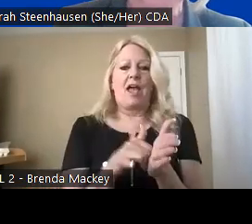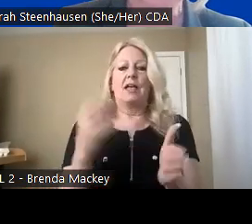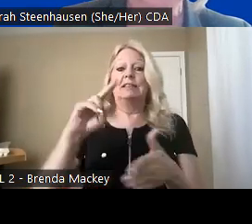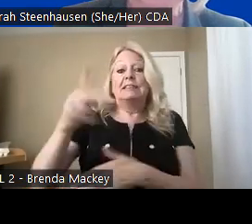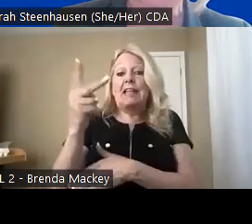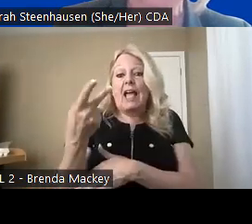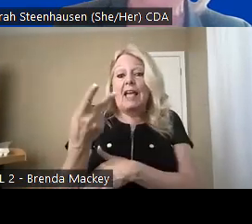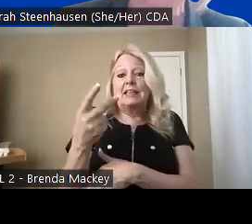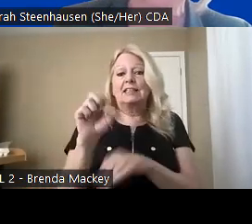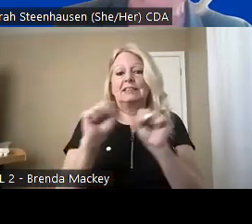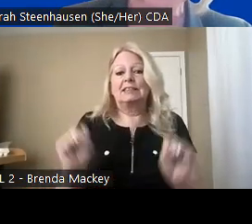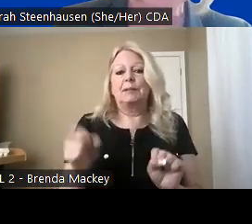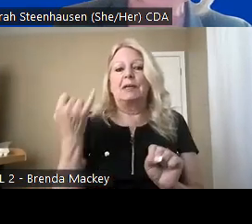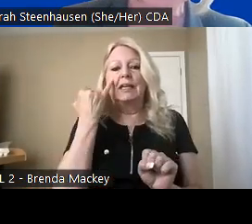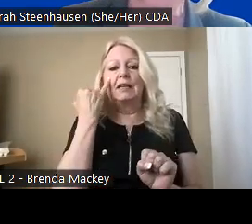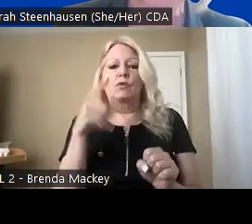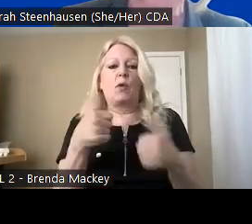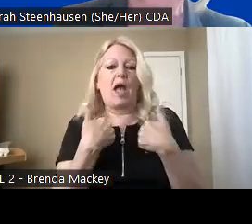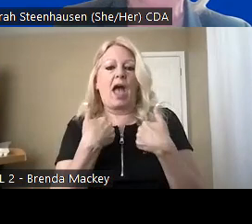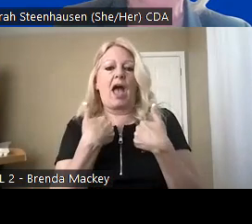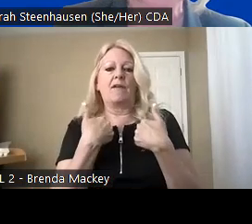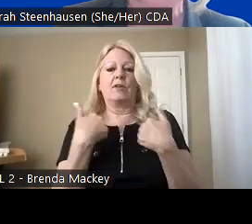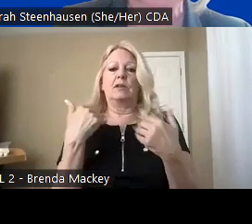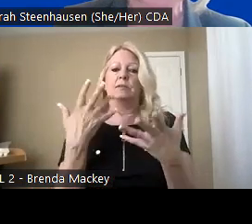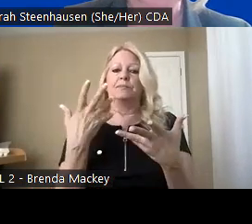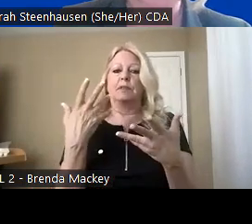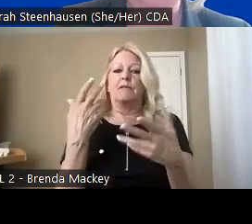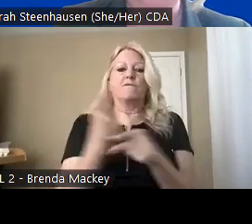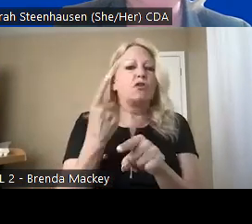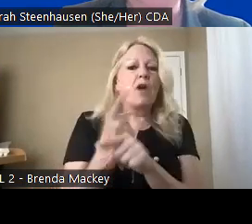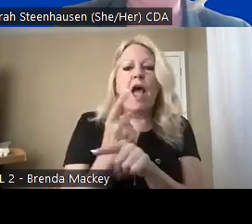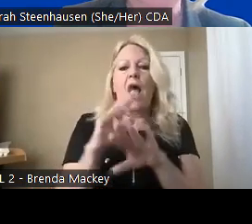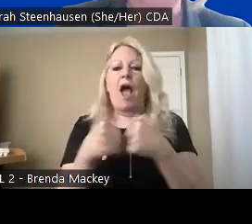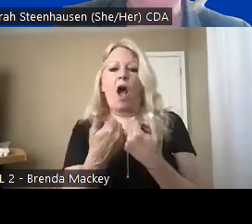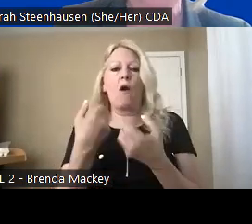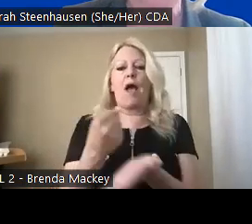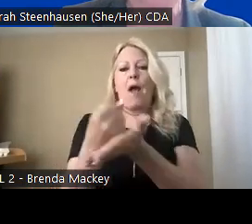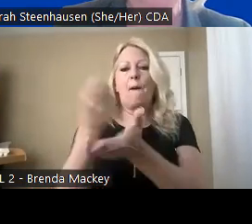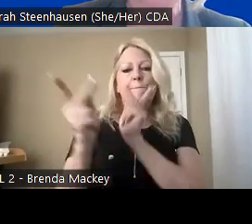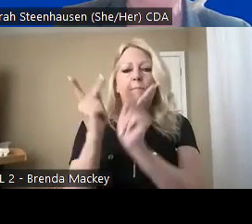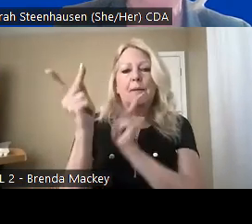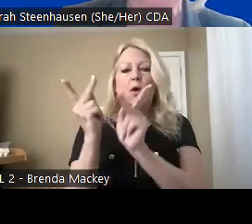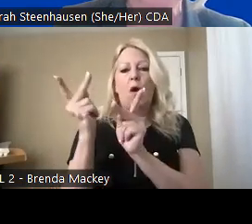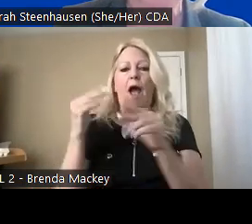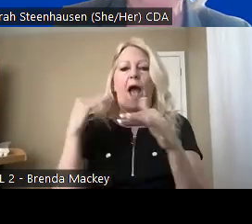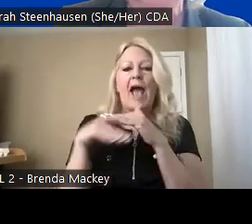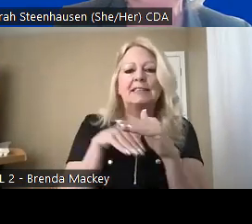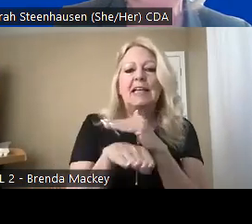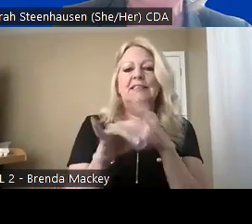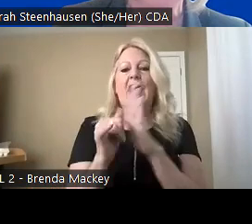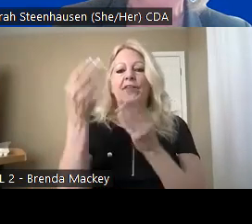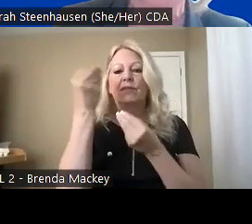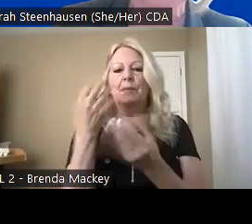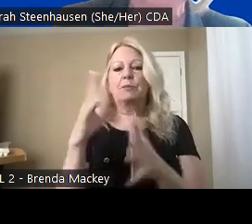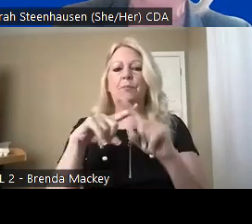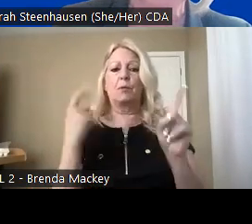way to help people access the information they need to make informed choices, we have a challenge in terms of ensuring that we have the programs